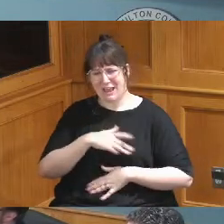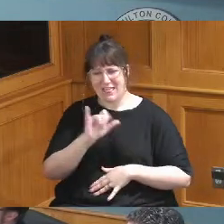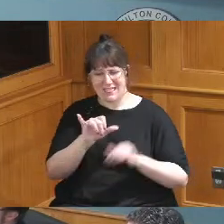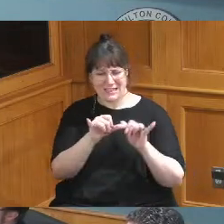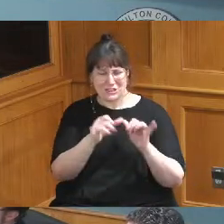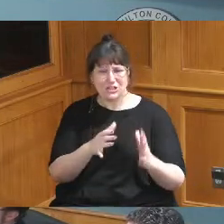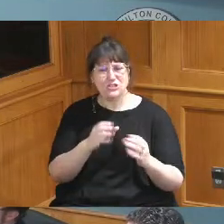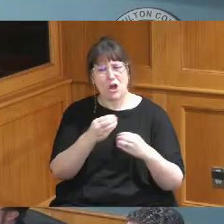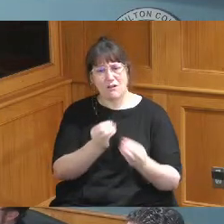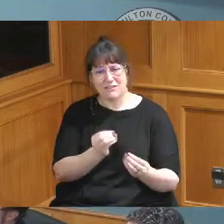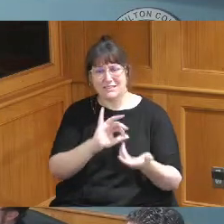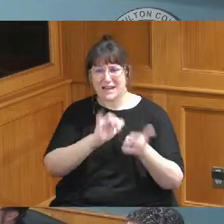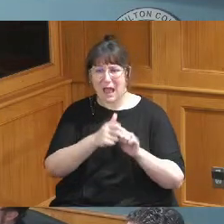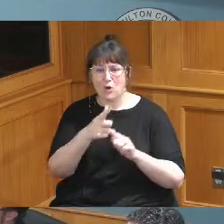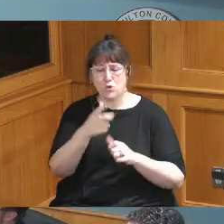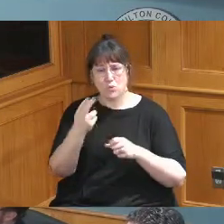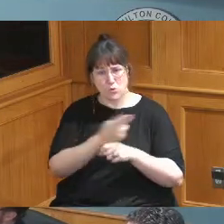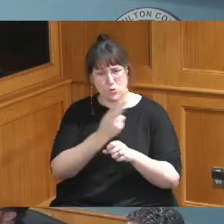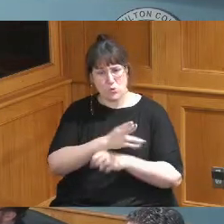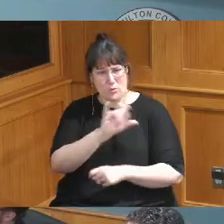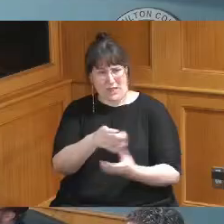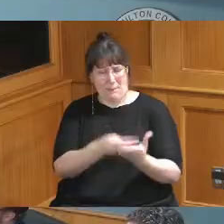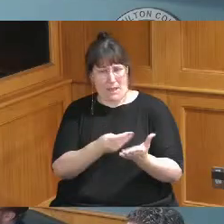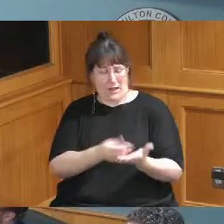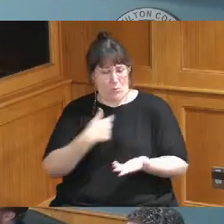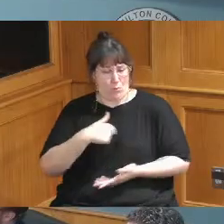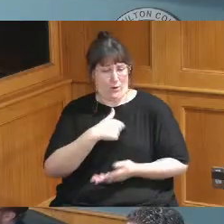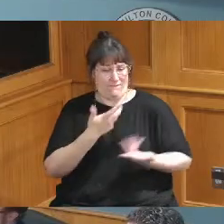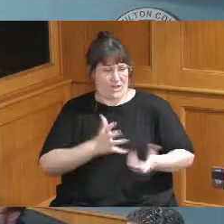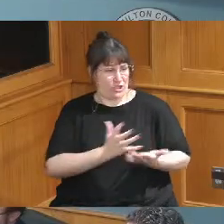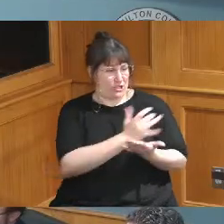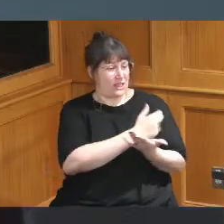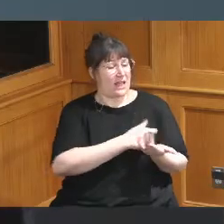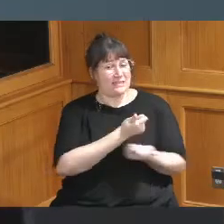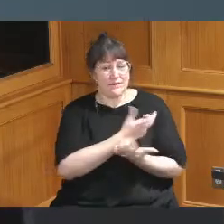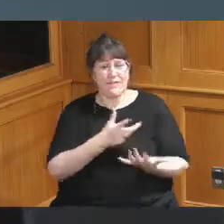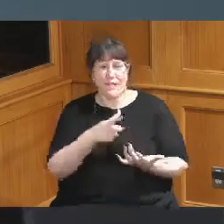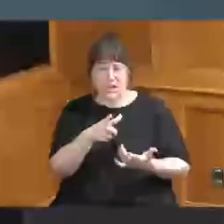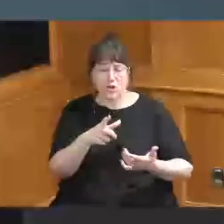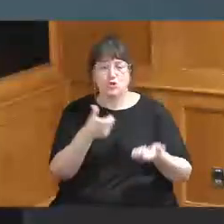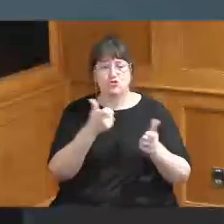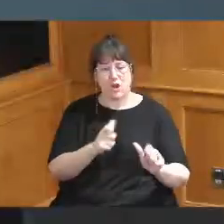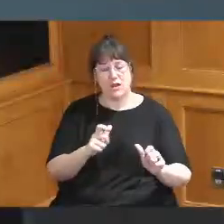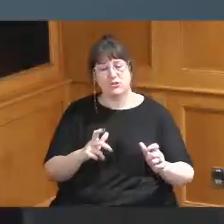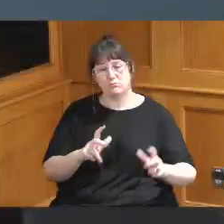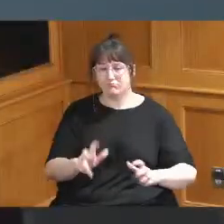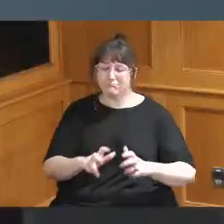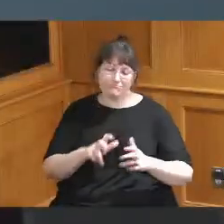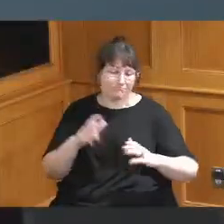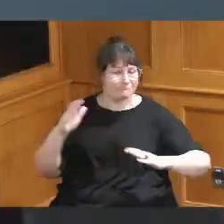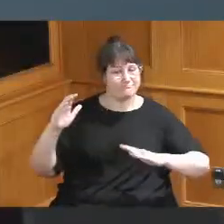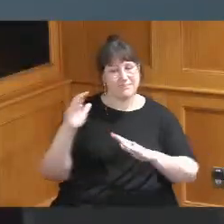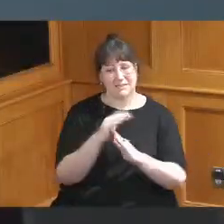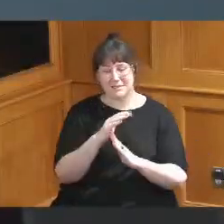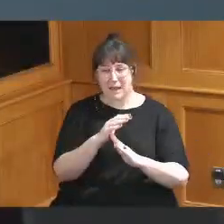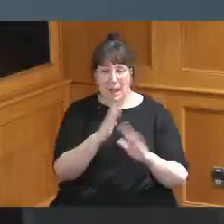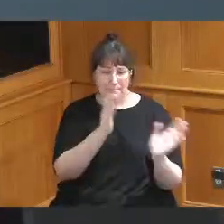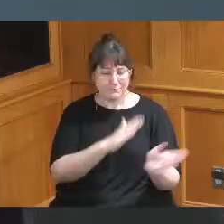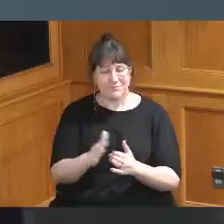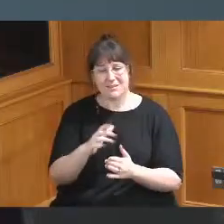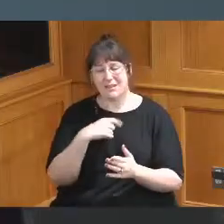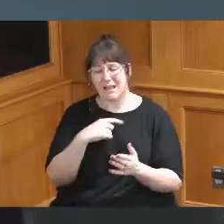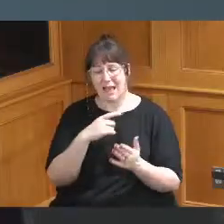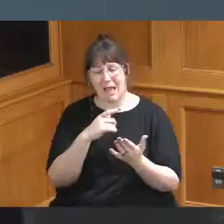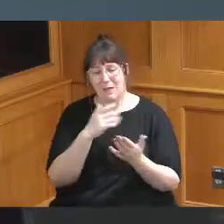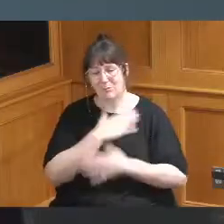engineer's office and how you leverage the funds that we have to get the most bang out our dollars. So I certainly appreciate that, led by Eric